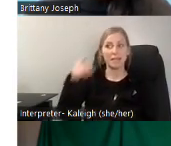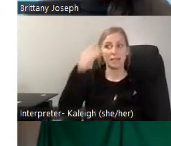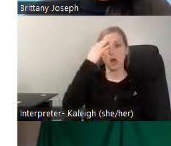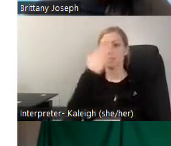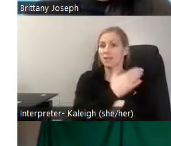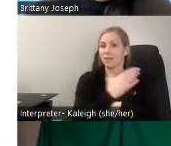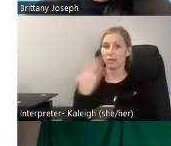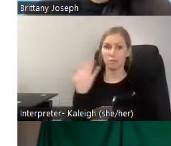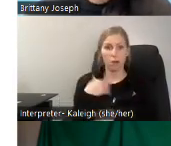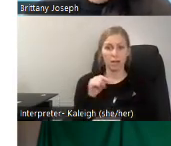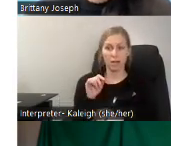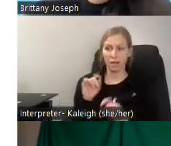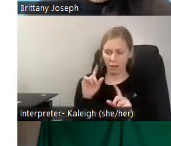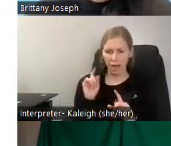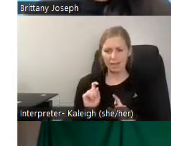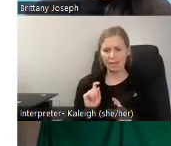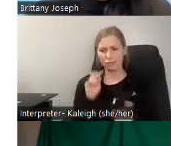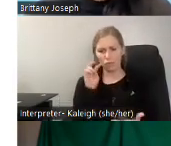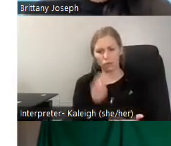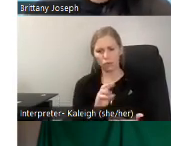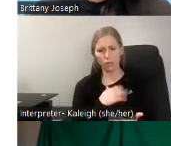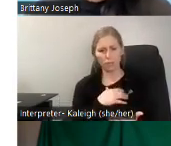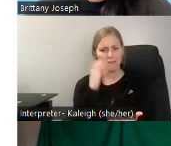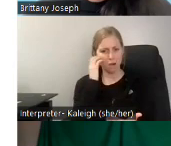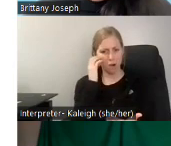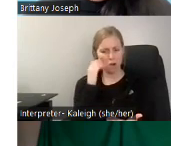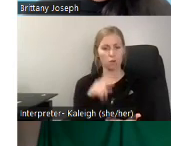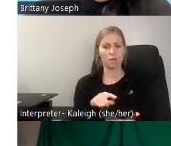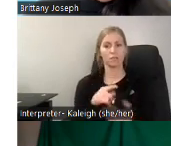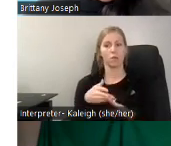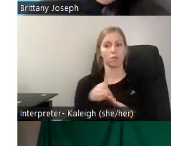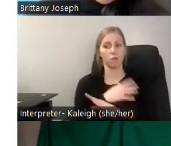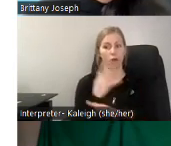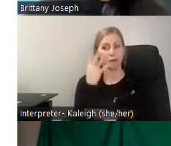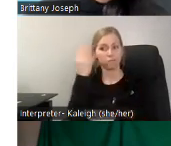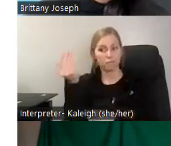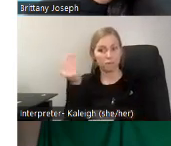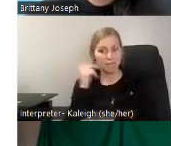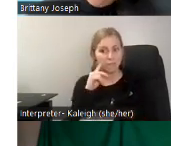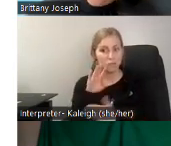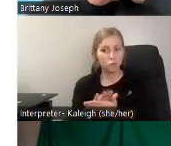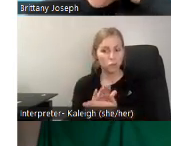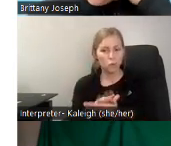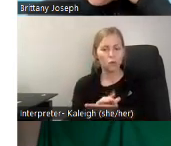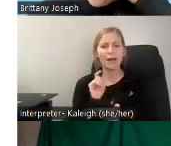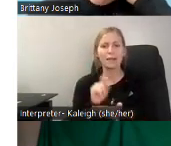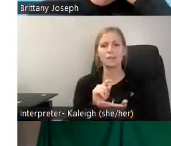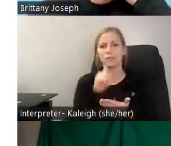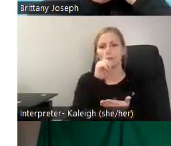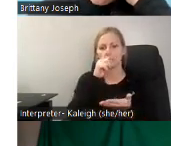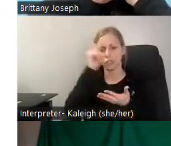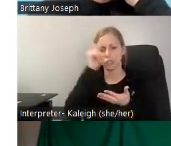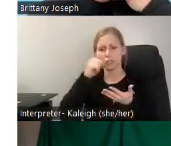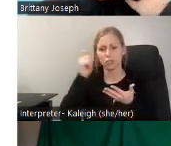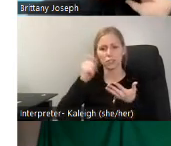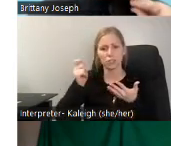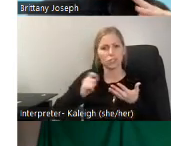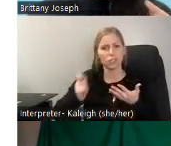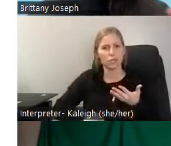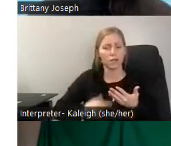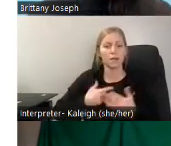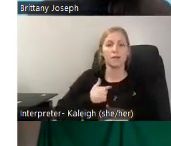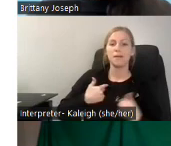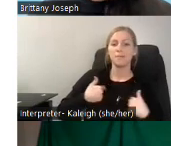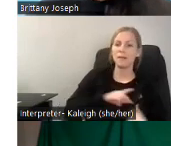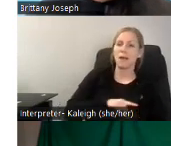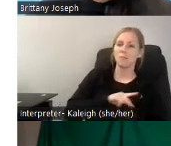I need to see what I need to get done before I walk out the door and go to school. I personally use Tiimo as well,